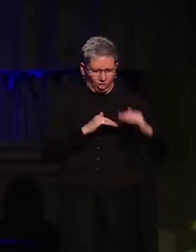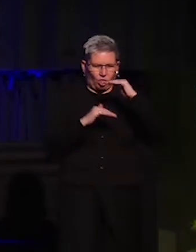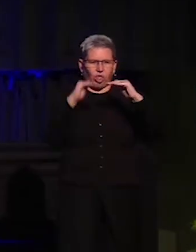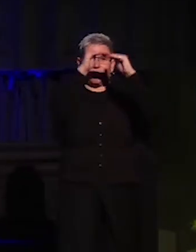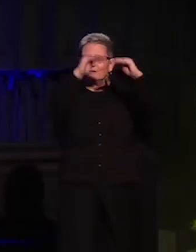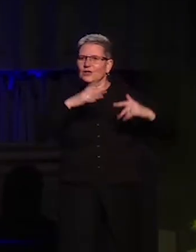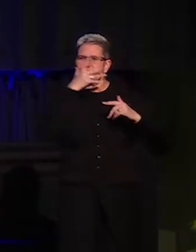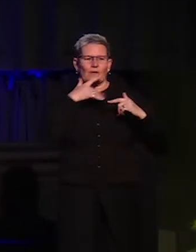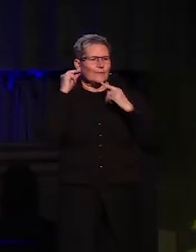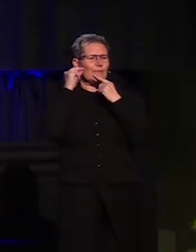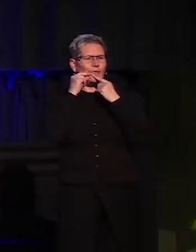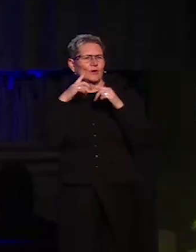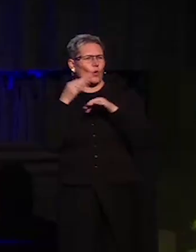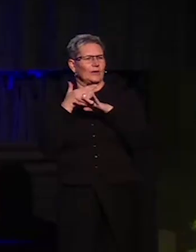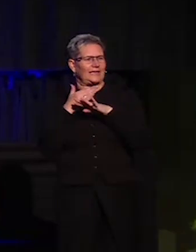microphone. Sorry, people.